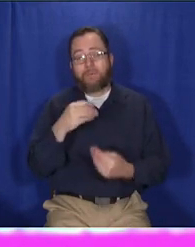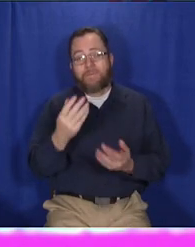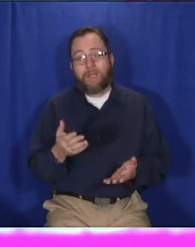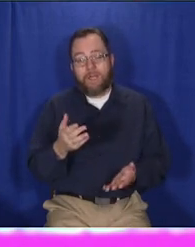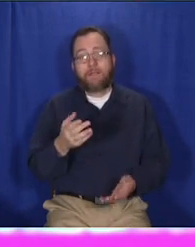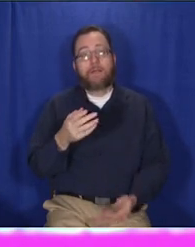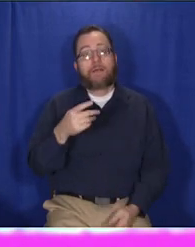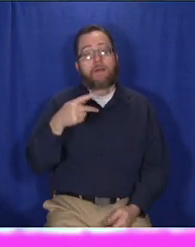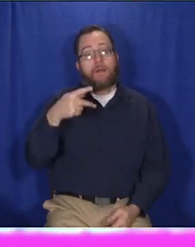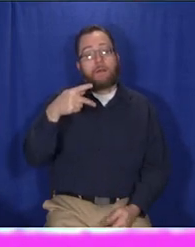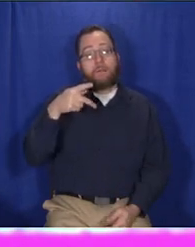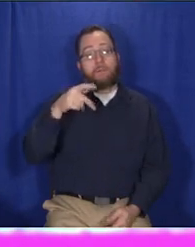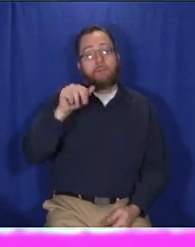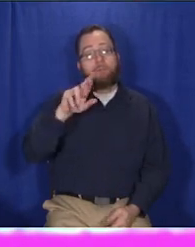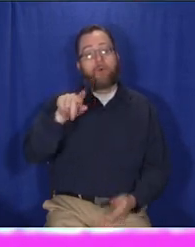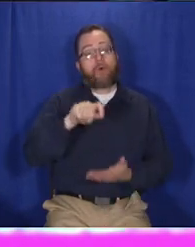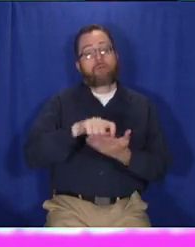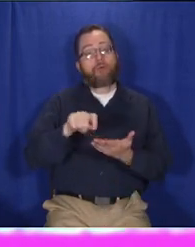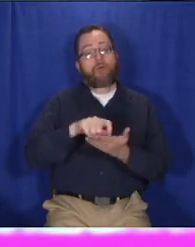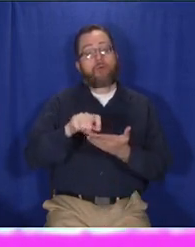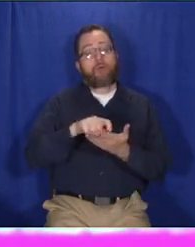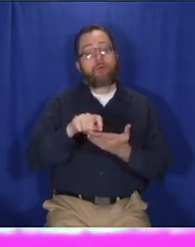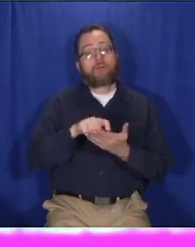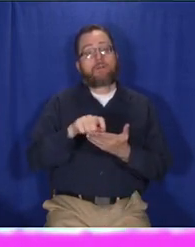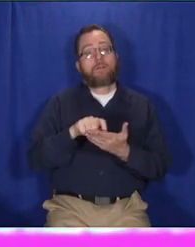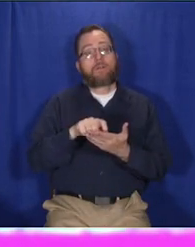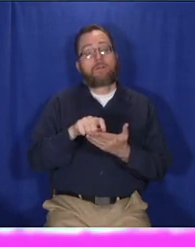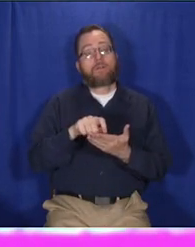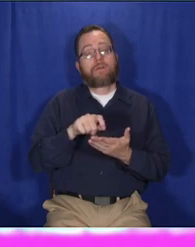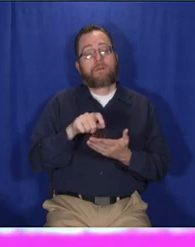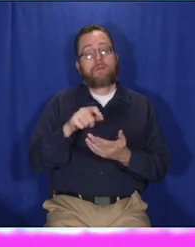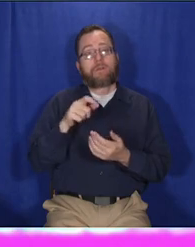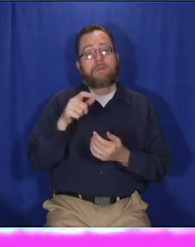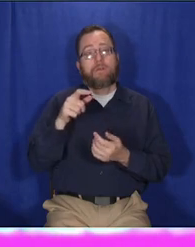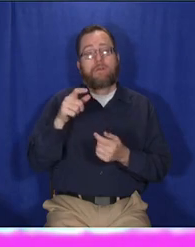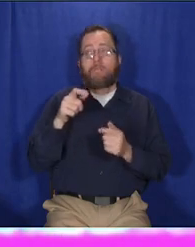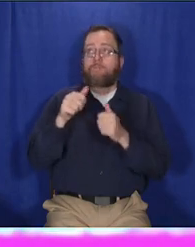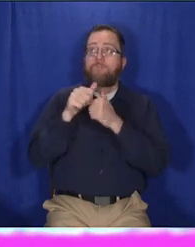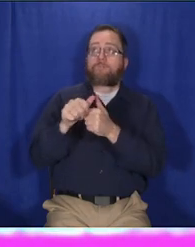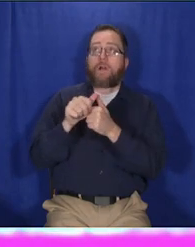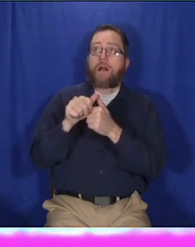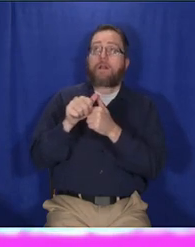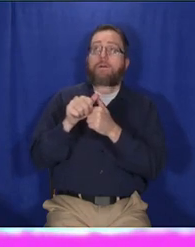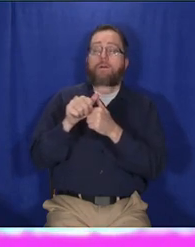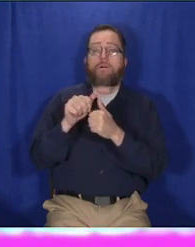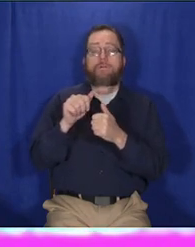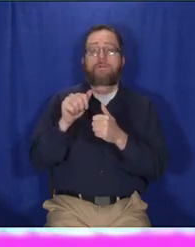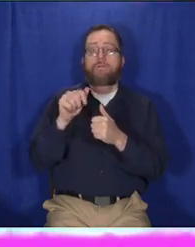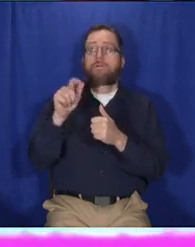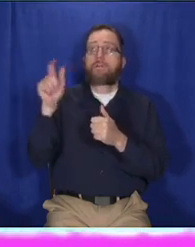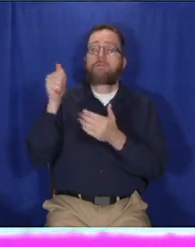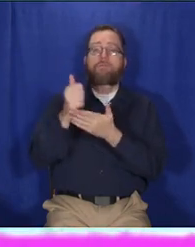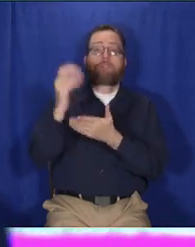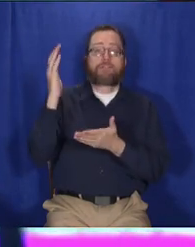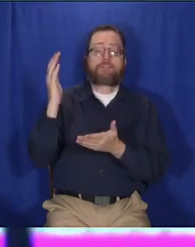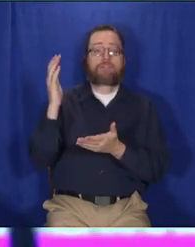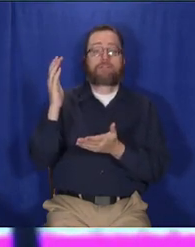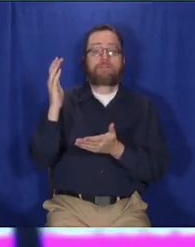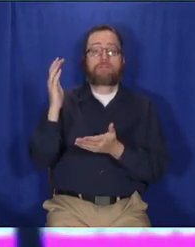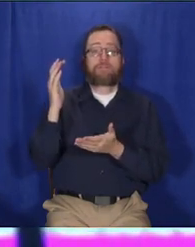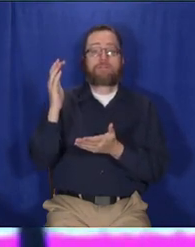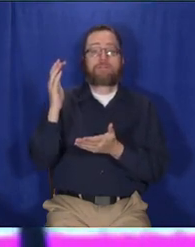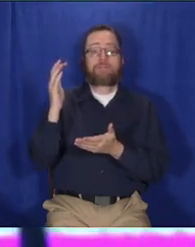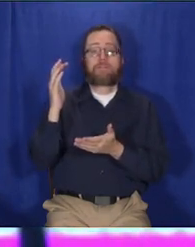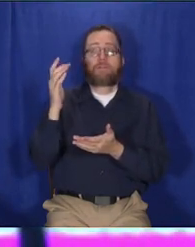his riches. Paul says according to his riches. You know what that means? If I am a millionaire, I can give you out of my